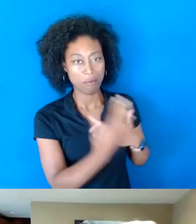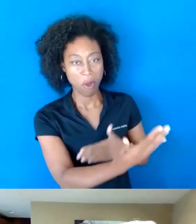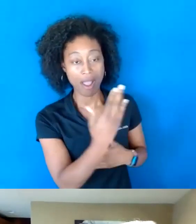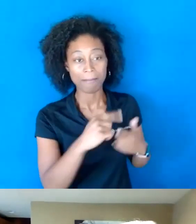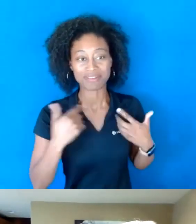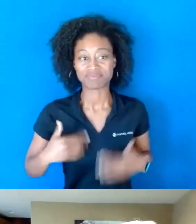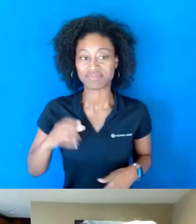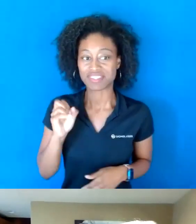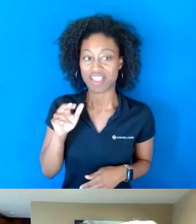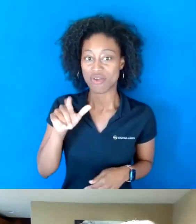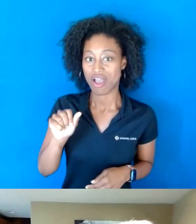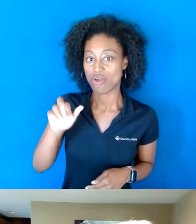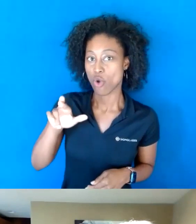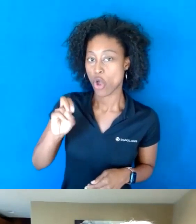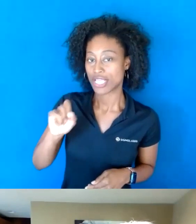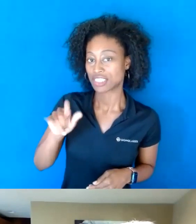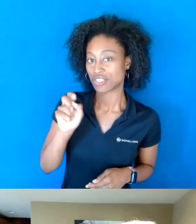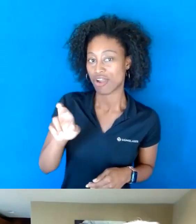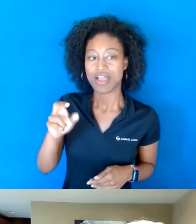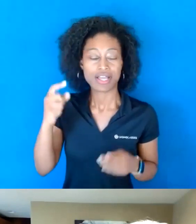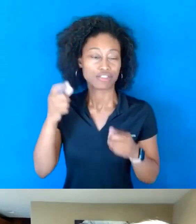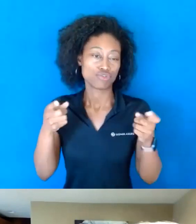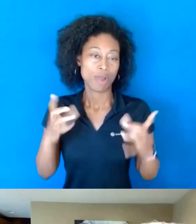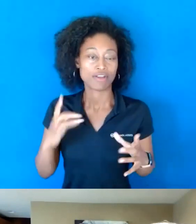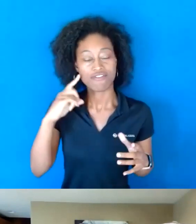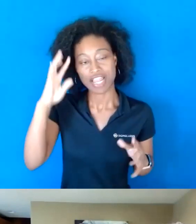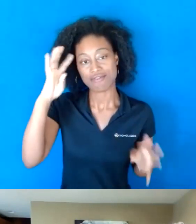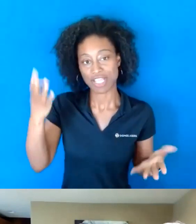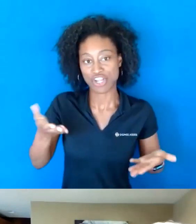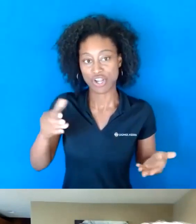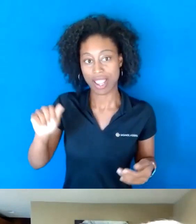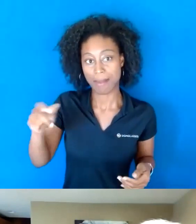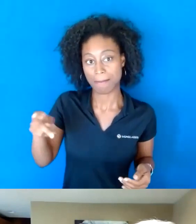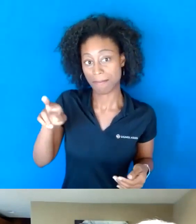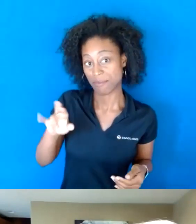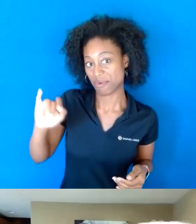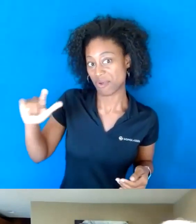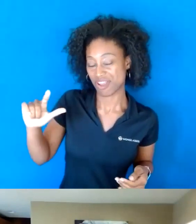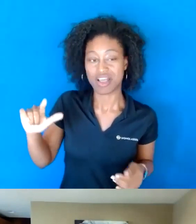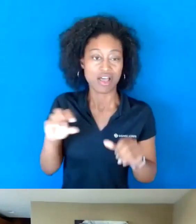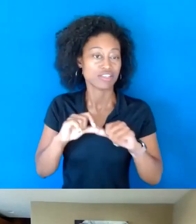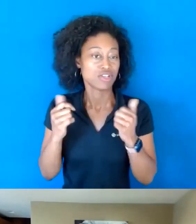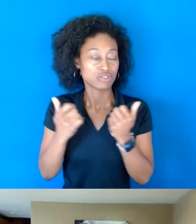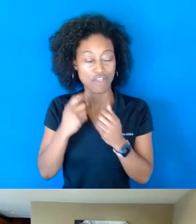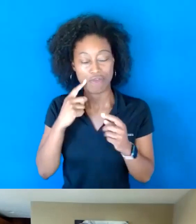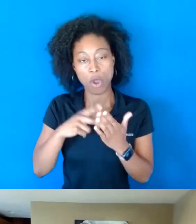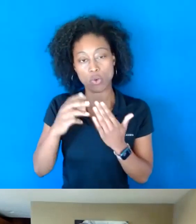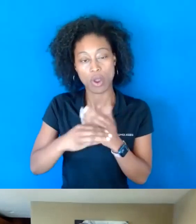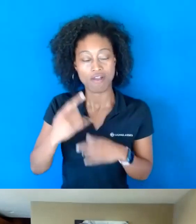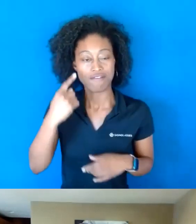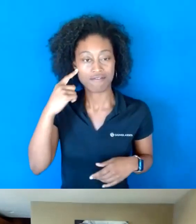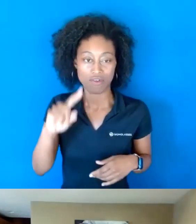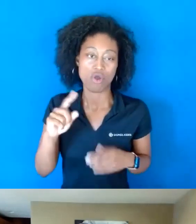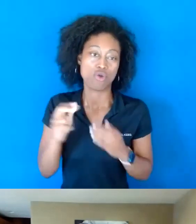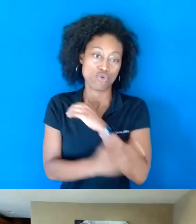the Director of Innovation in APRIL, which is the Associations of Programs for Rural Independent Living. Today, we are